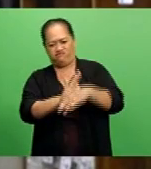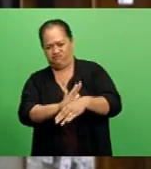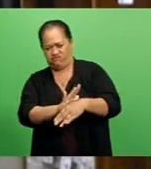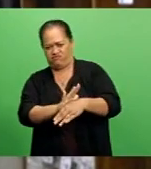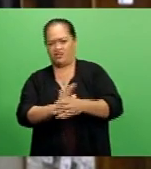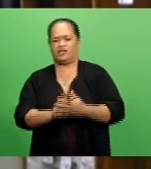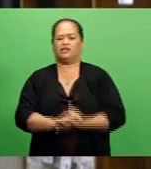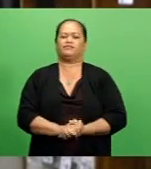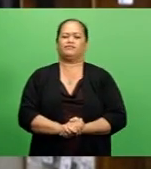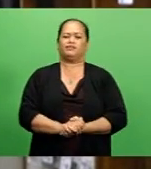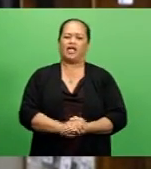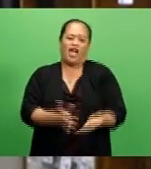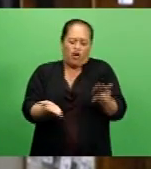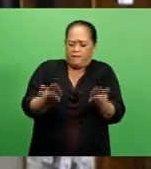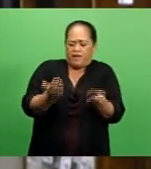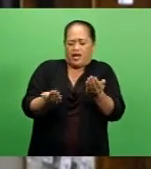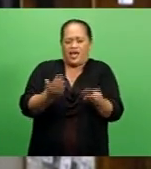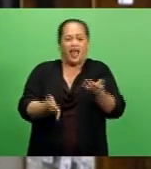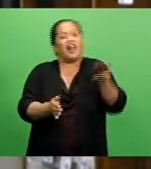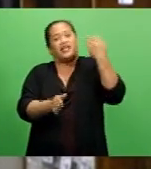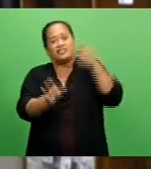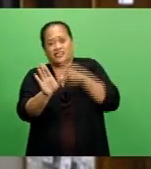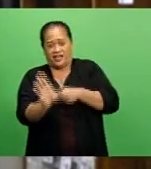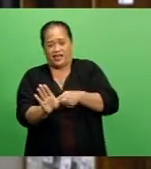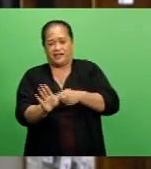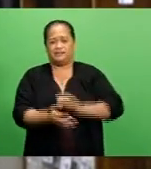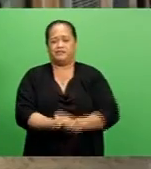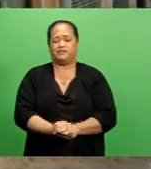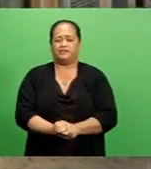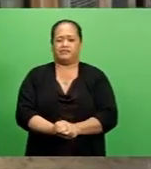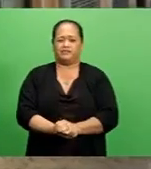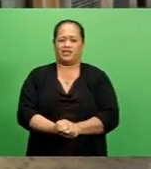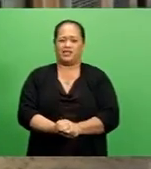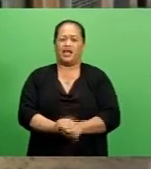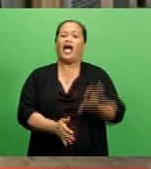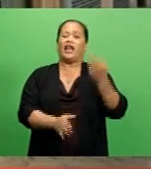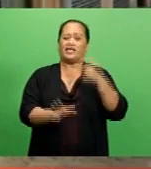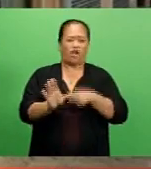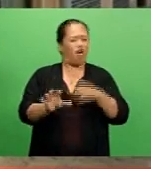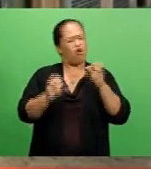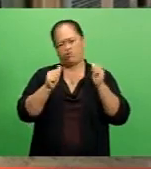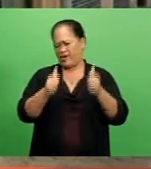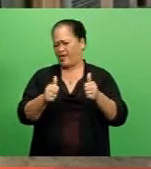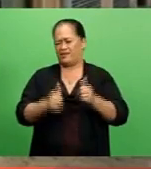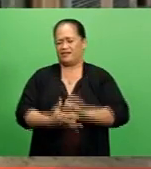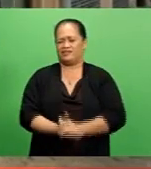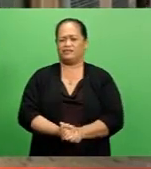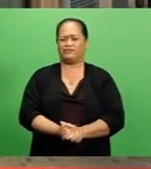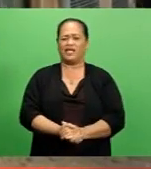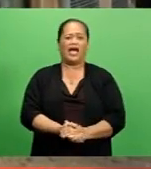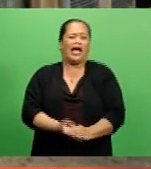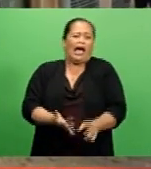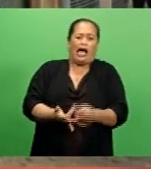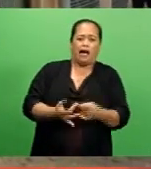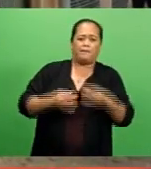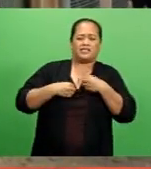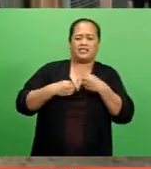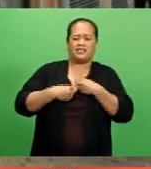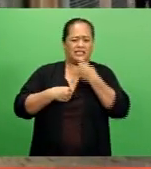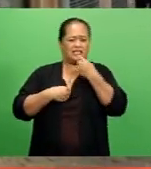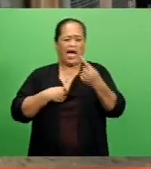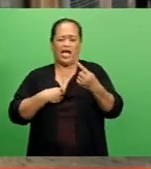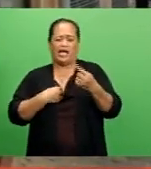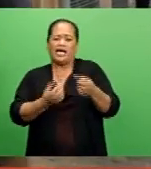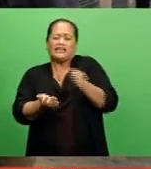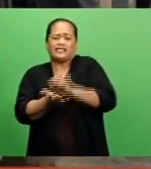year. Last year it was okay. Other businesses are saying that even the sale of school